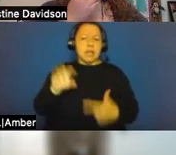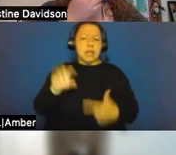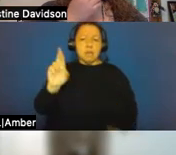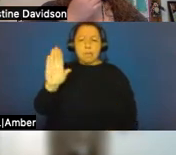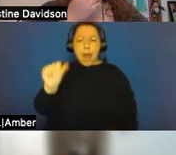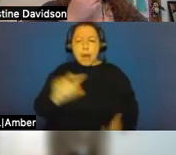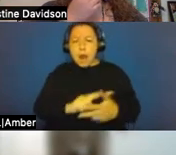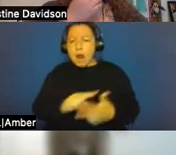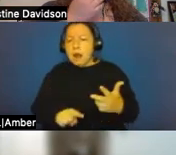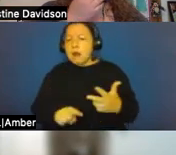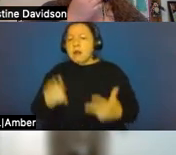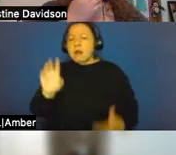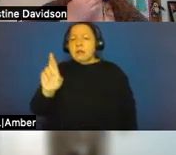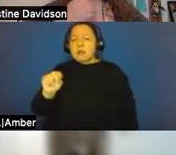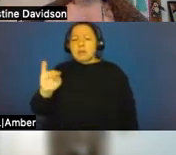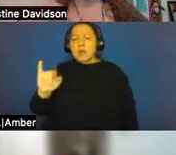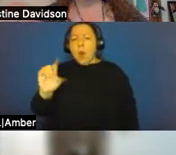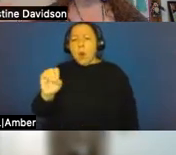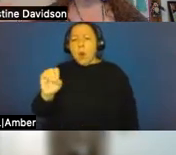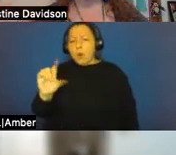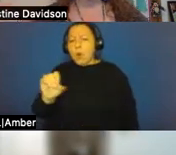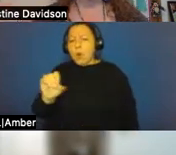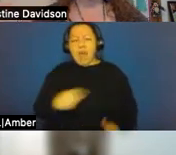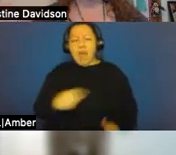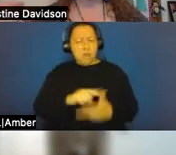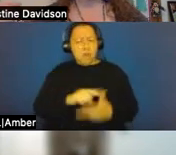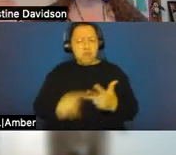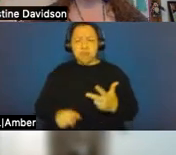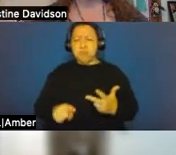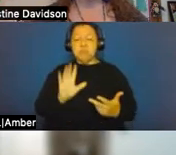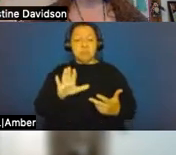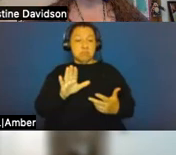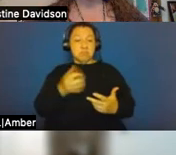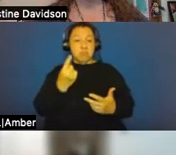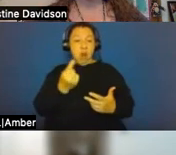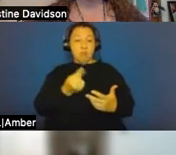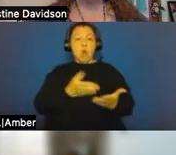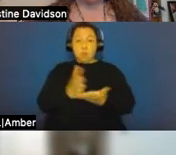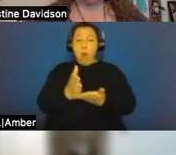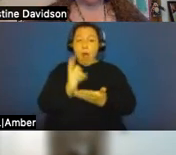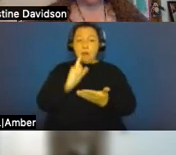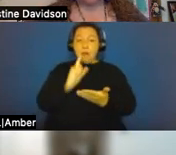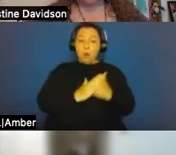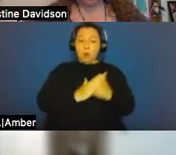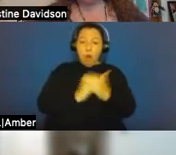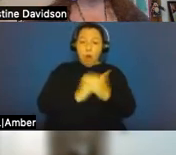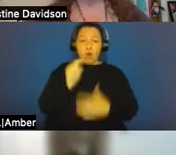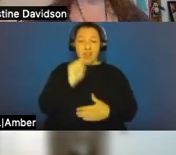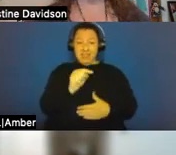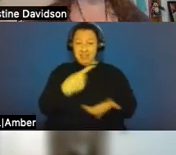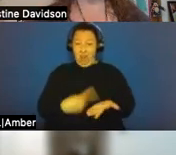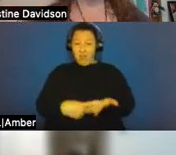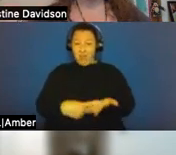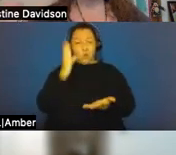And then the right to comfort. These are uncomfortable conversations that we'll be having throughout the month. They're not